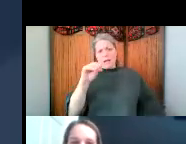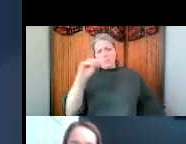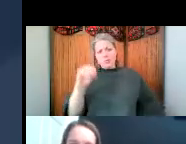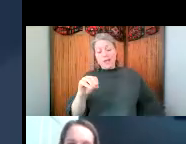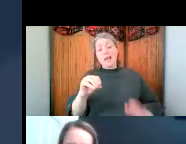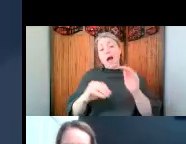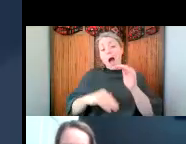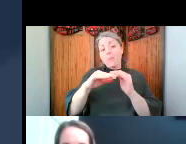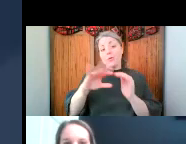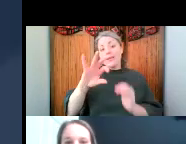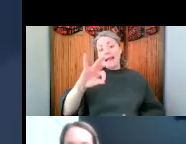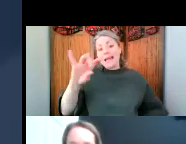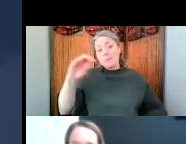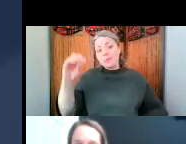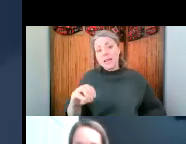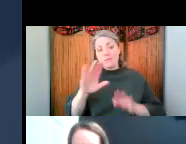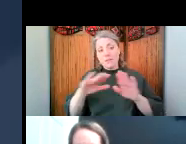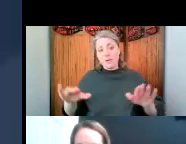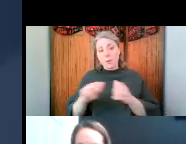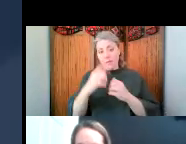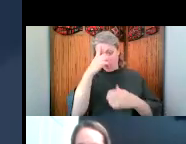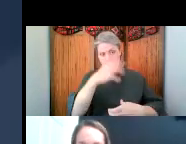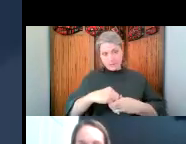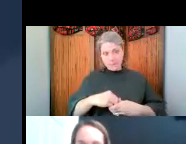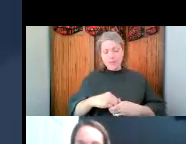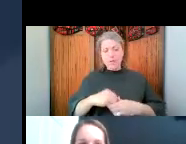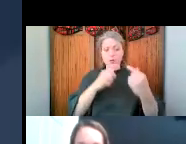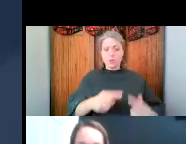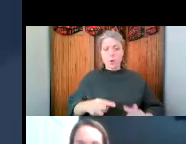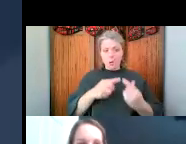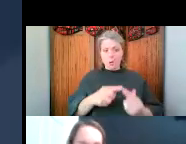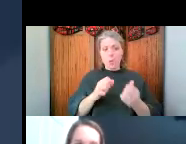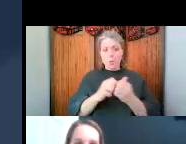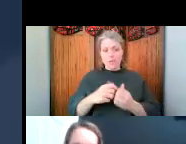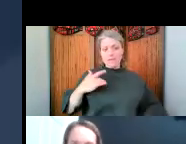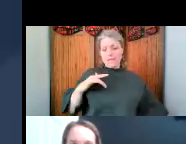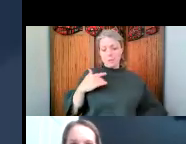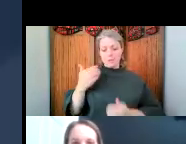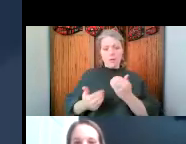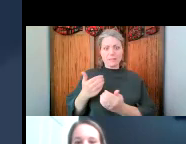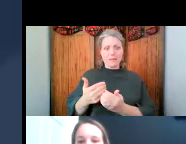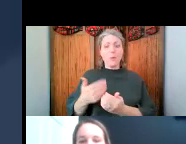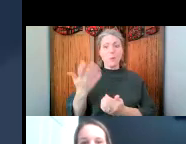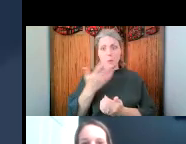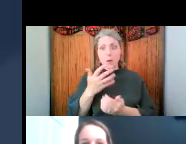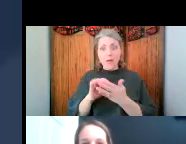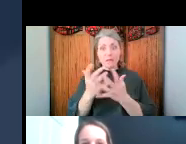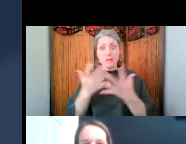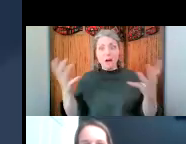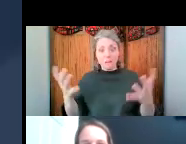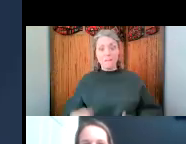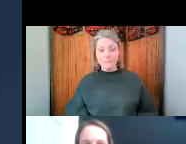98% of children with autism have difficulties with sensory processing. So that is not substantial.